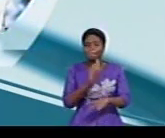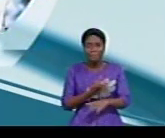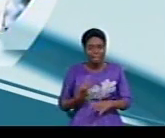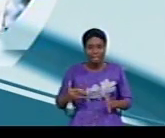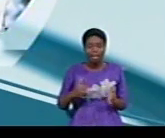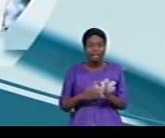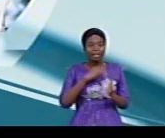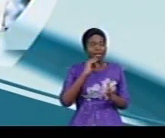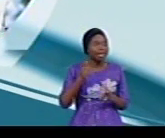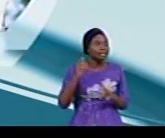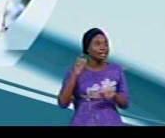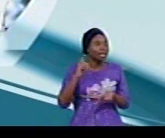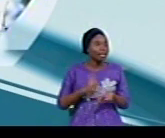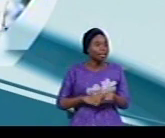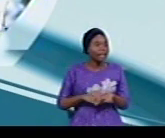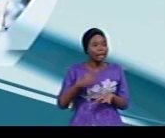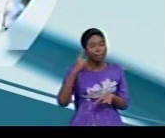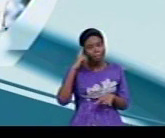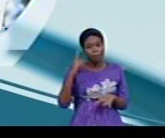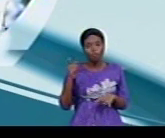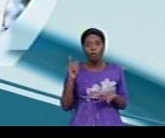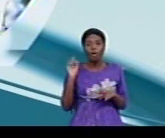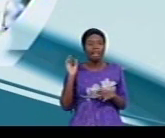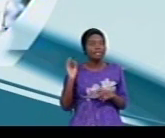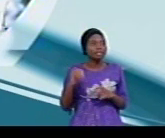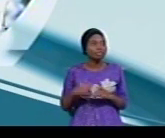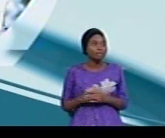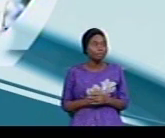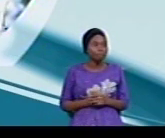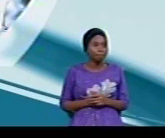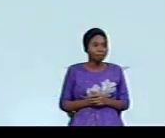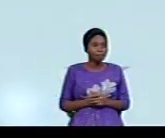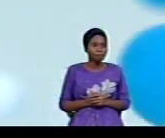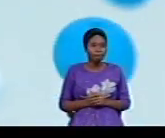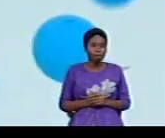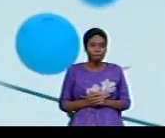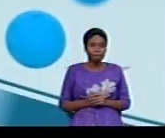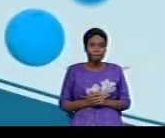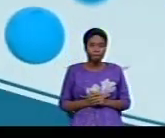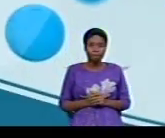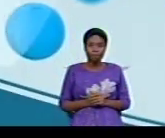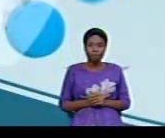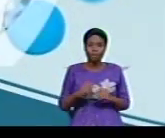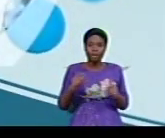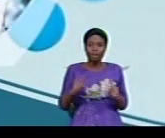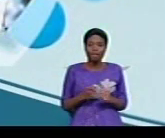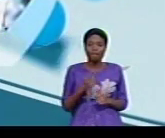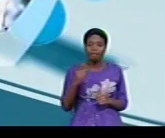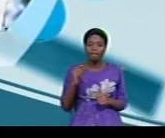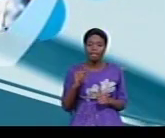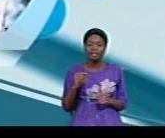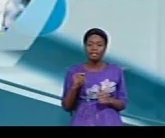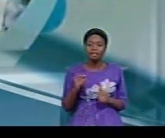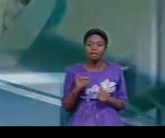for testimony. Want to listen to the first testimony right now.